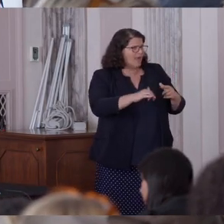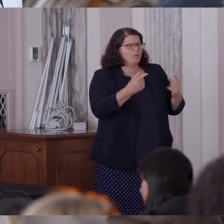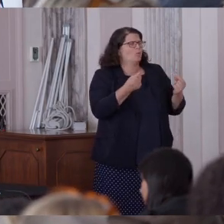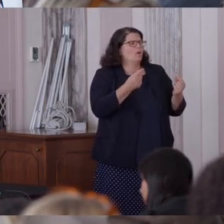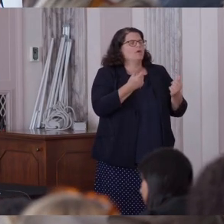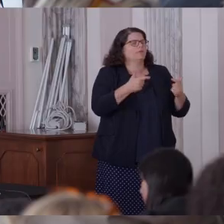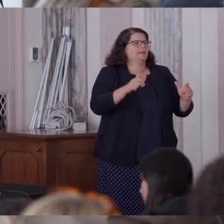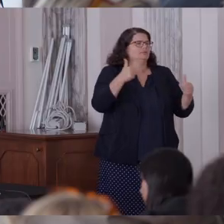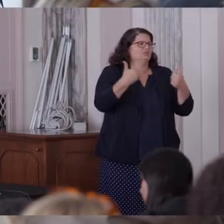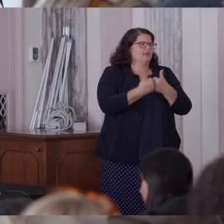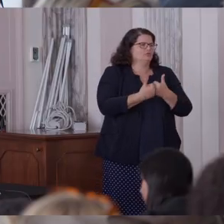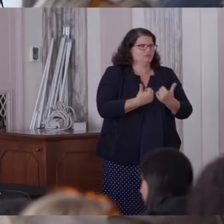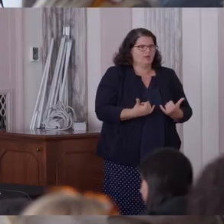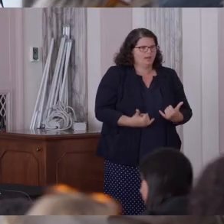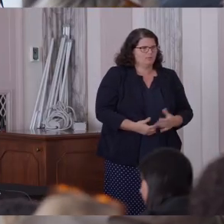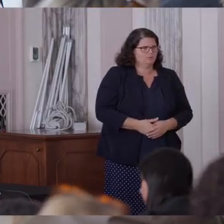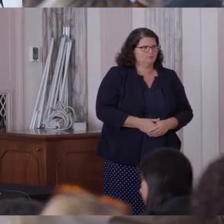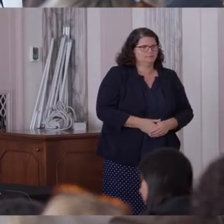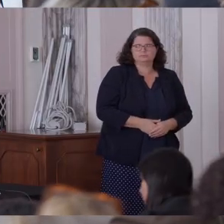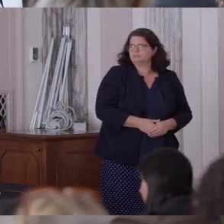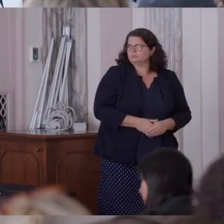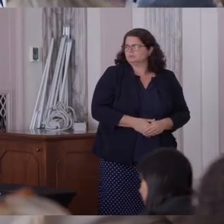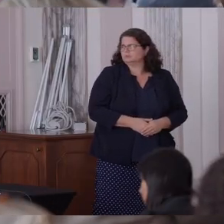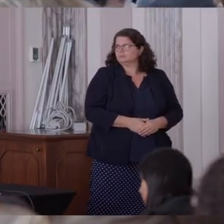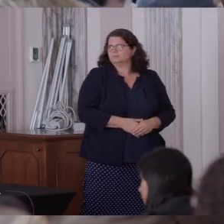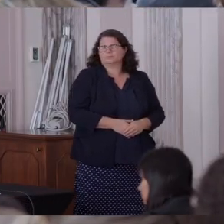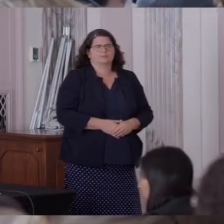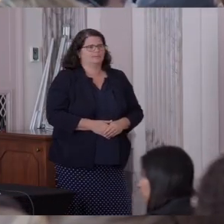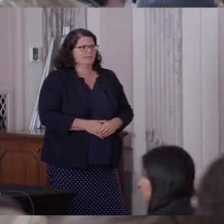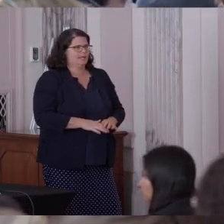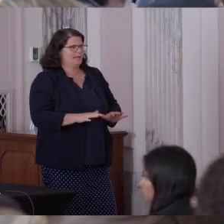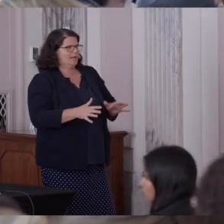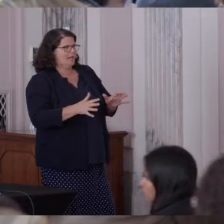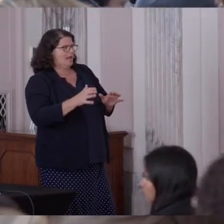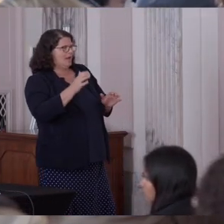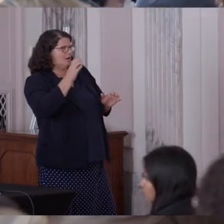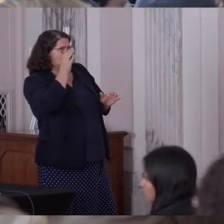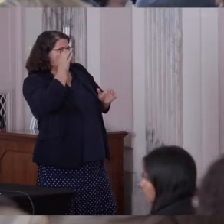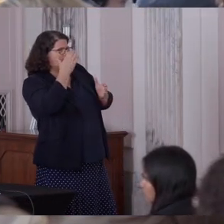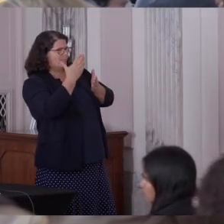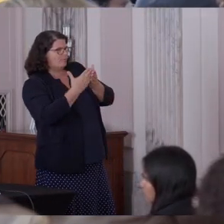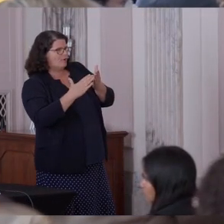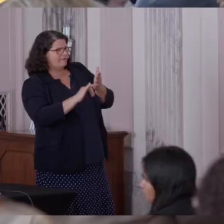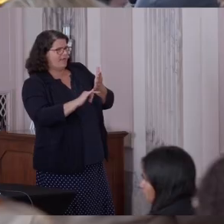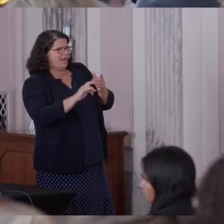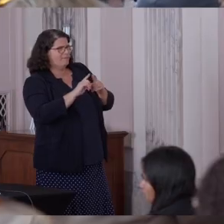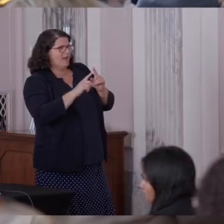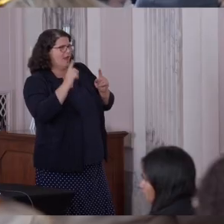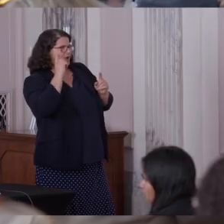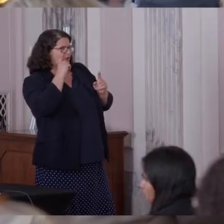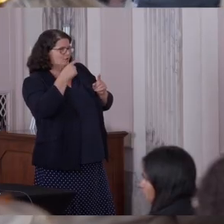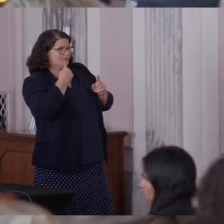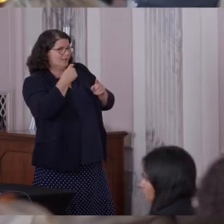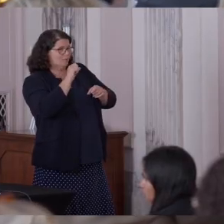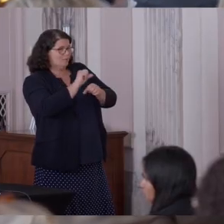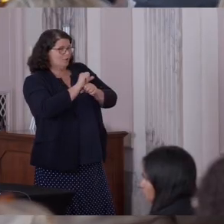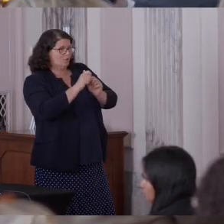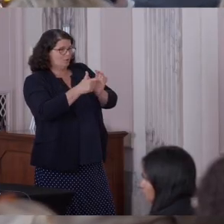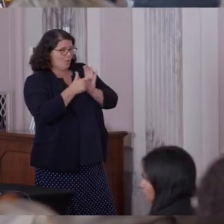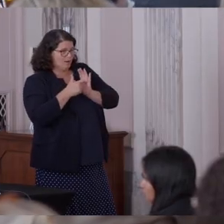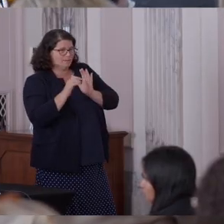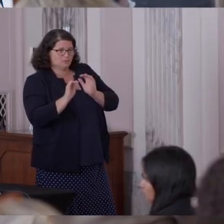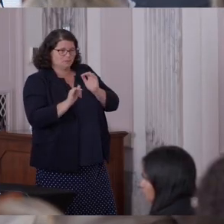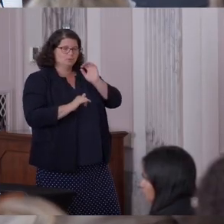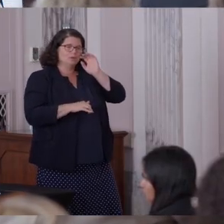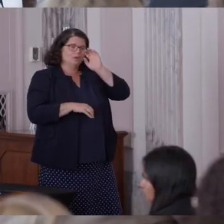that we're seeing on the ground? So I heard part of that question, but I heard the words work requirements, right? So